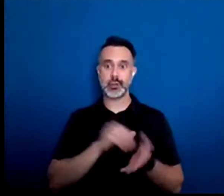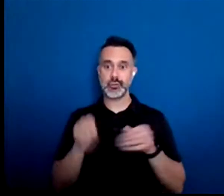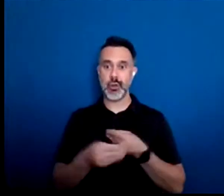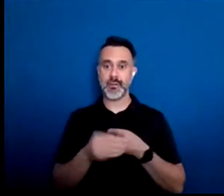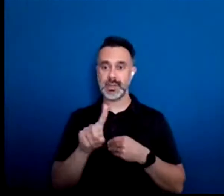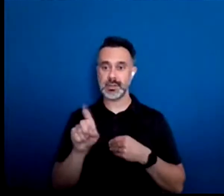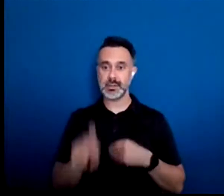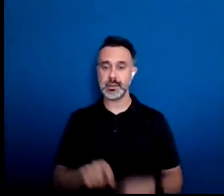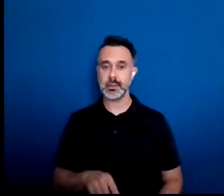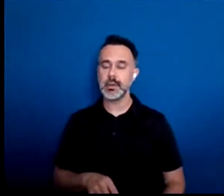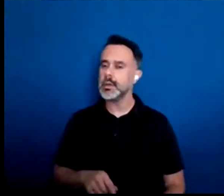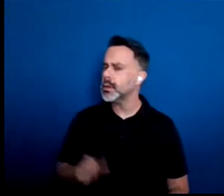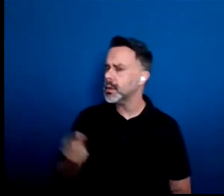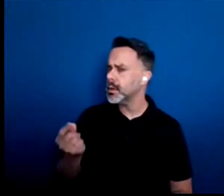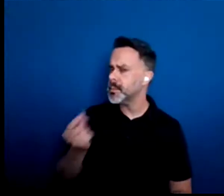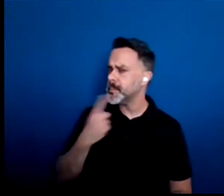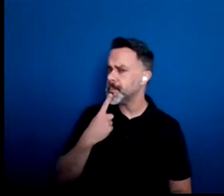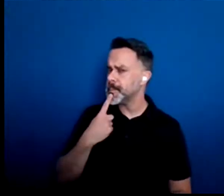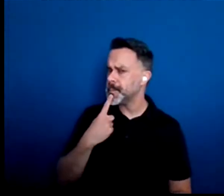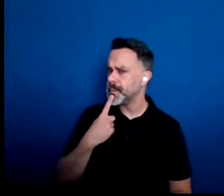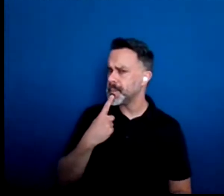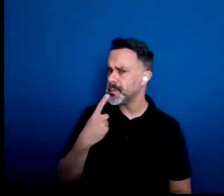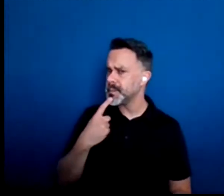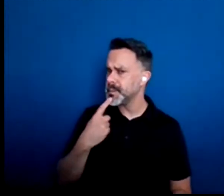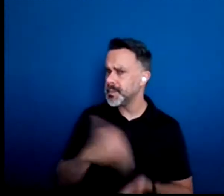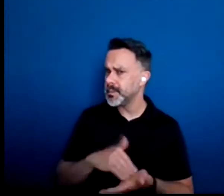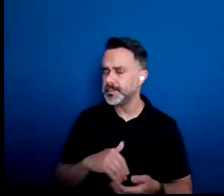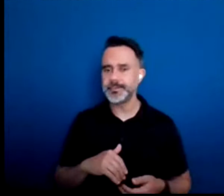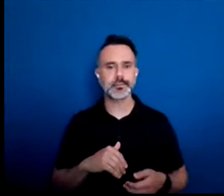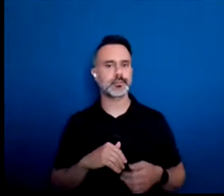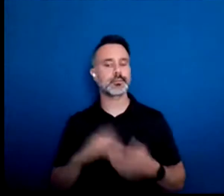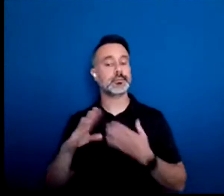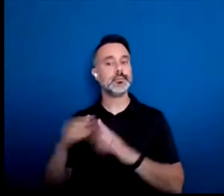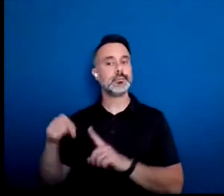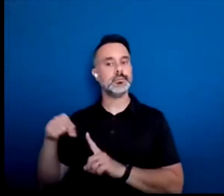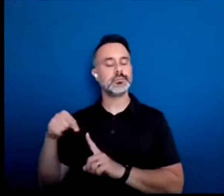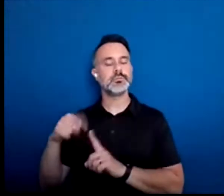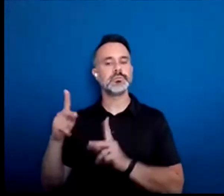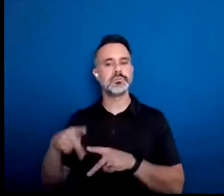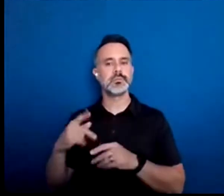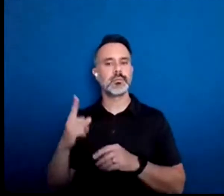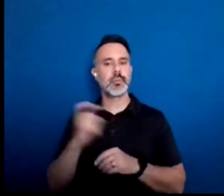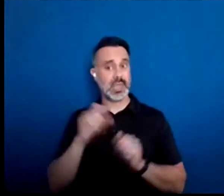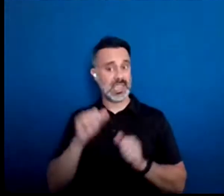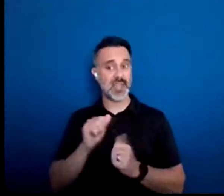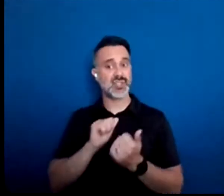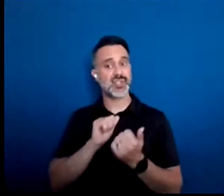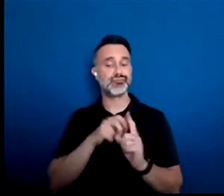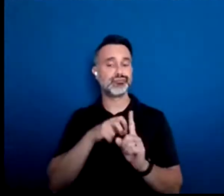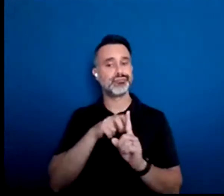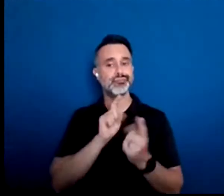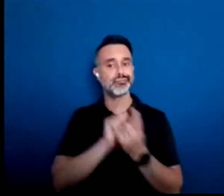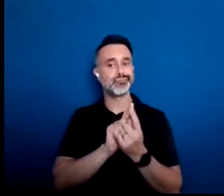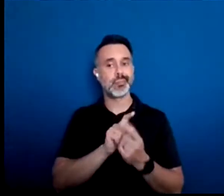Sorry, what? I don't quite get that question. This community member is wondering if they can go to their doctor to get the vaccine, go directly